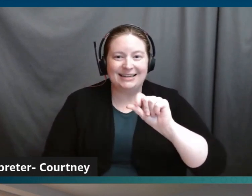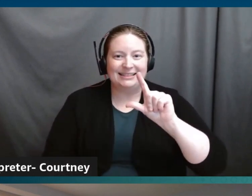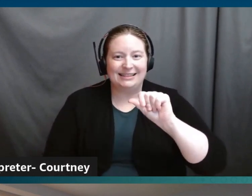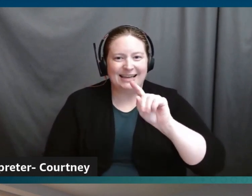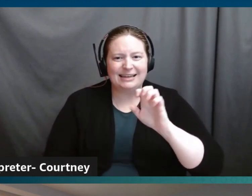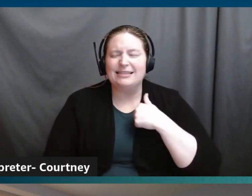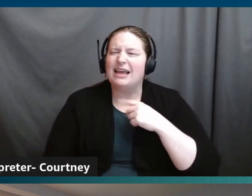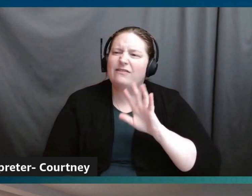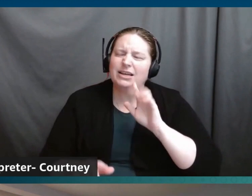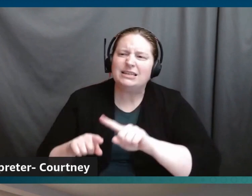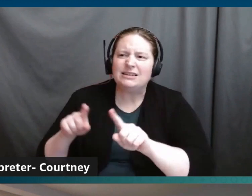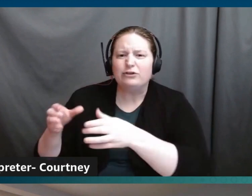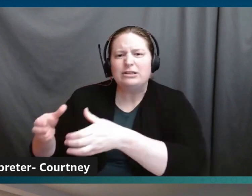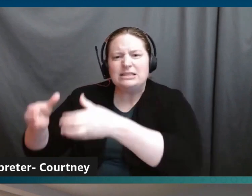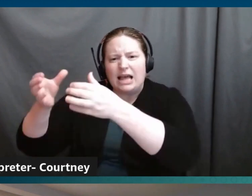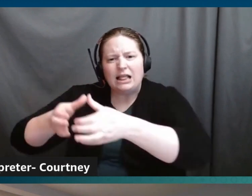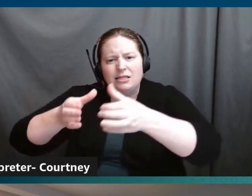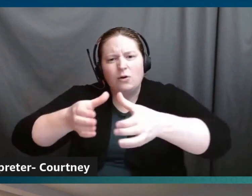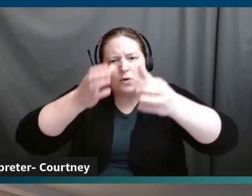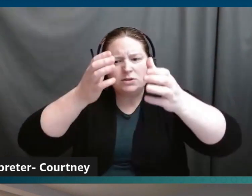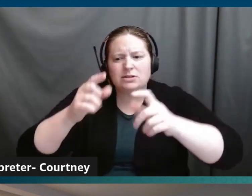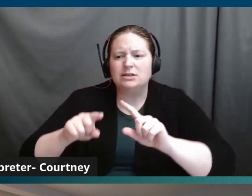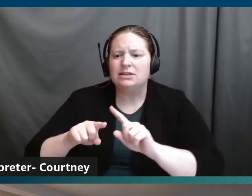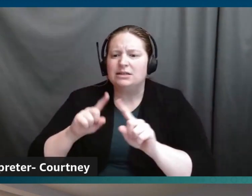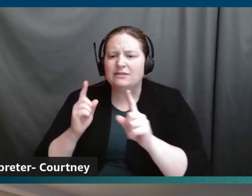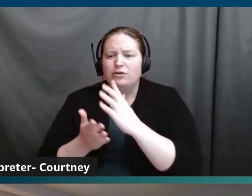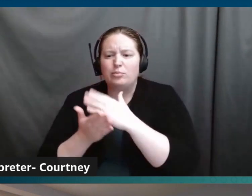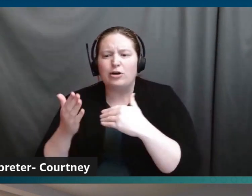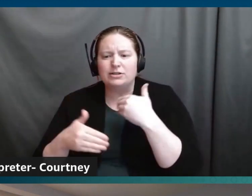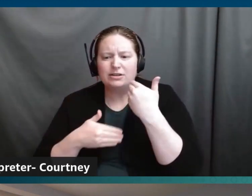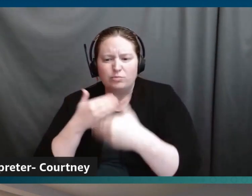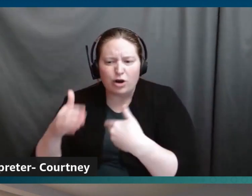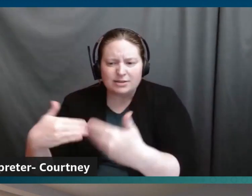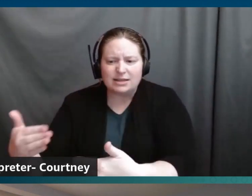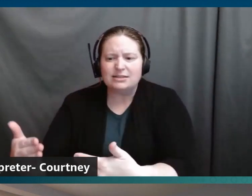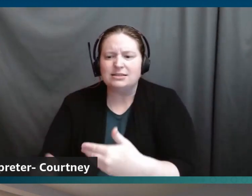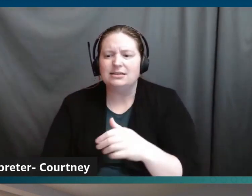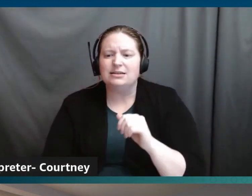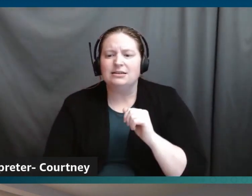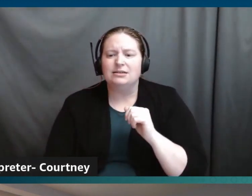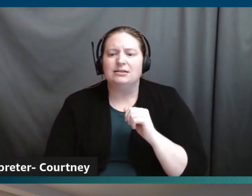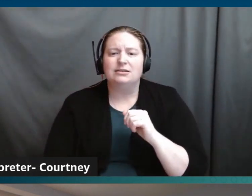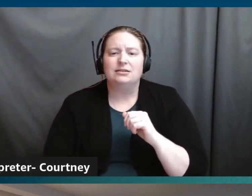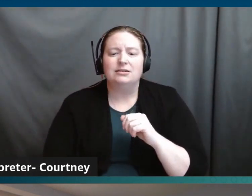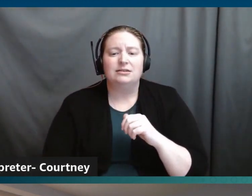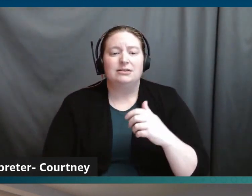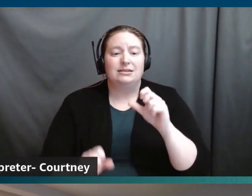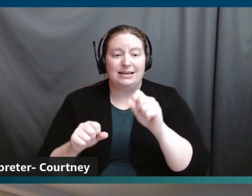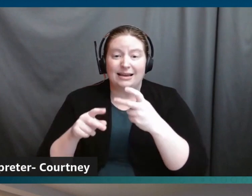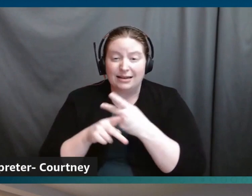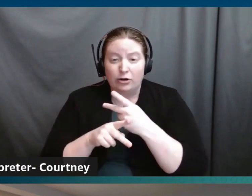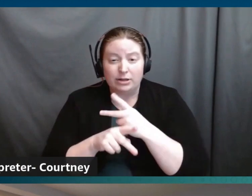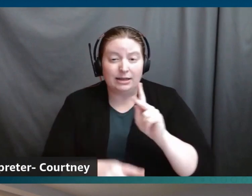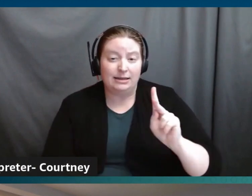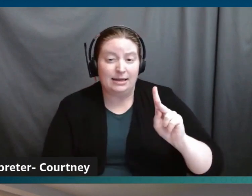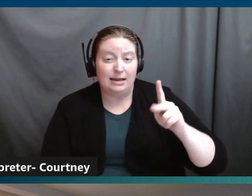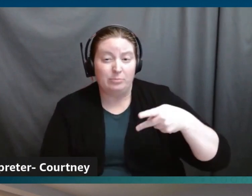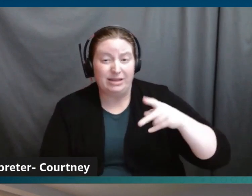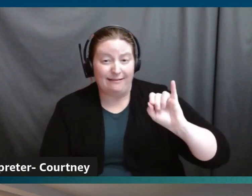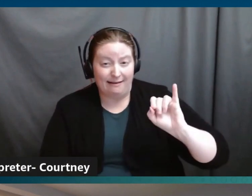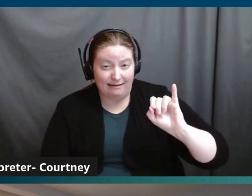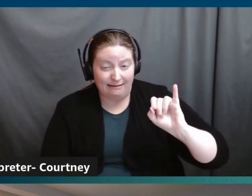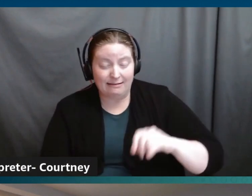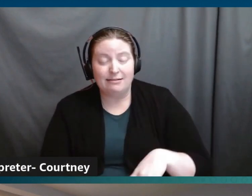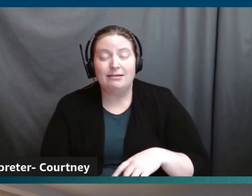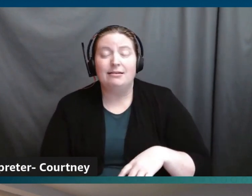from different parts of the process, into a data lake that we can then calculate KPIs that will then lead